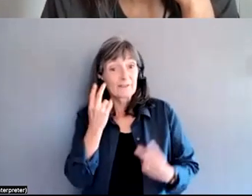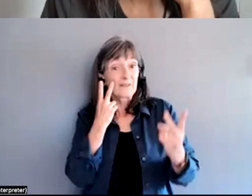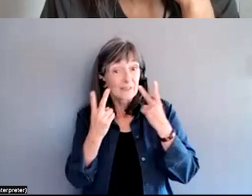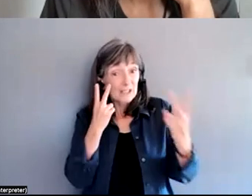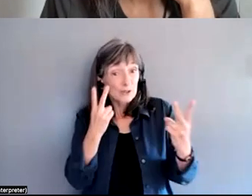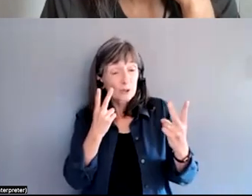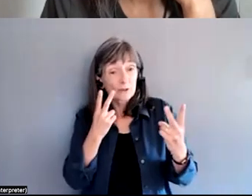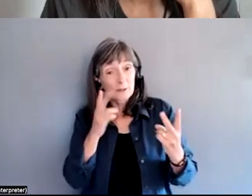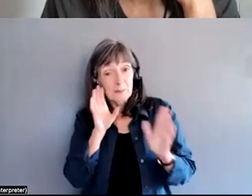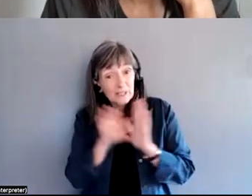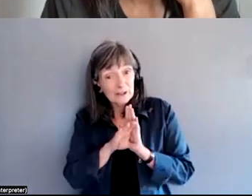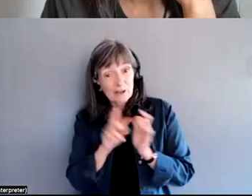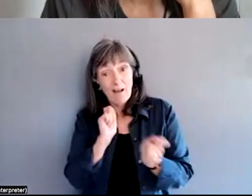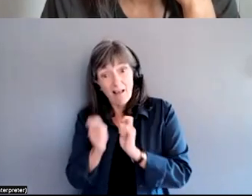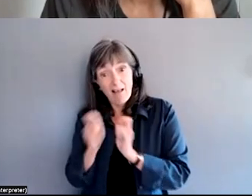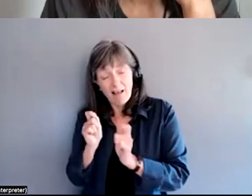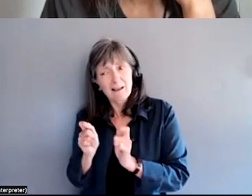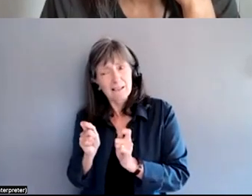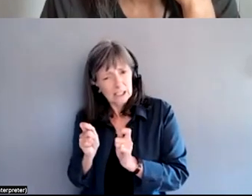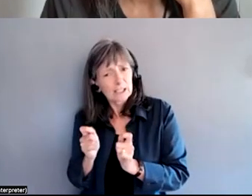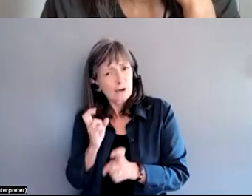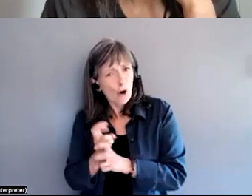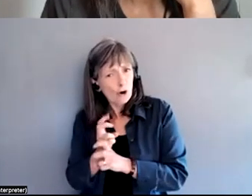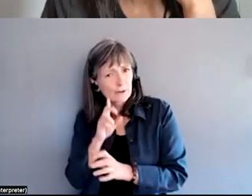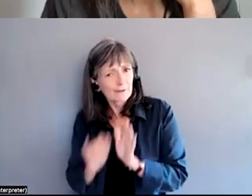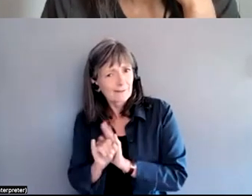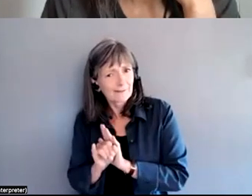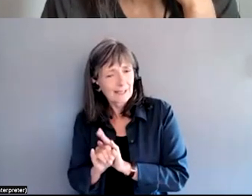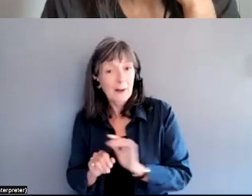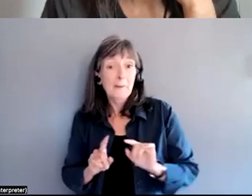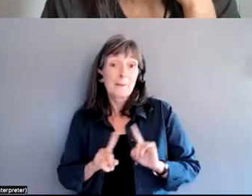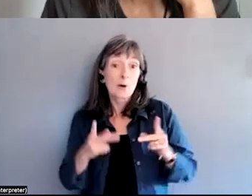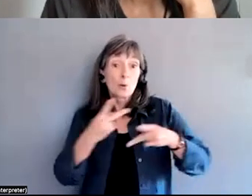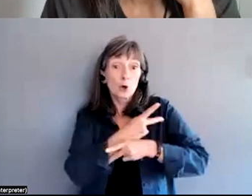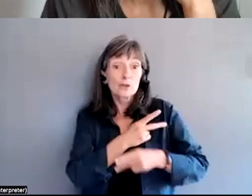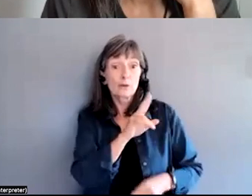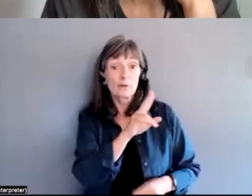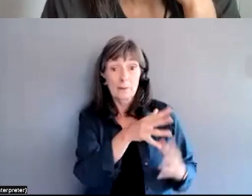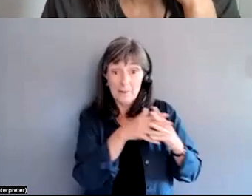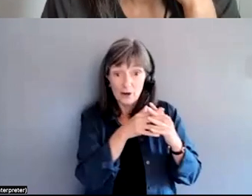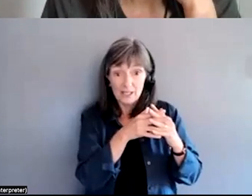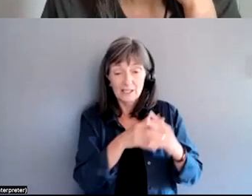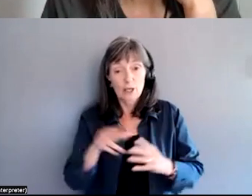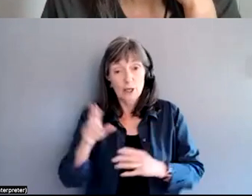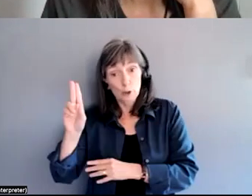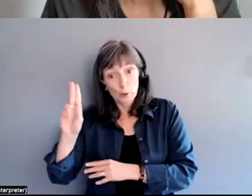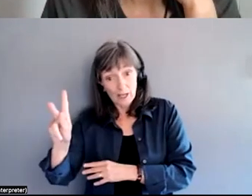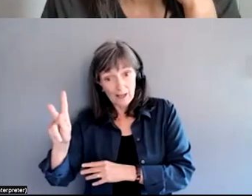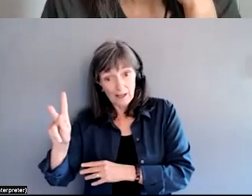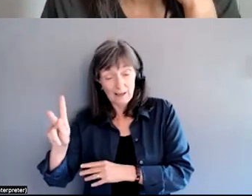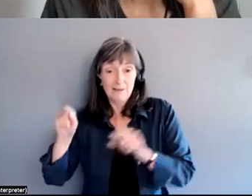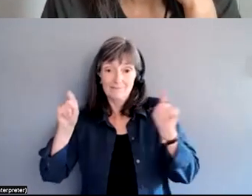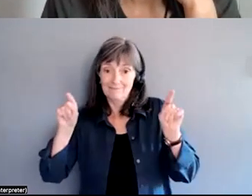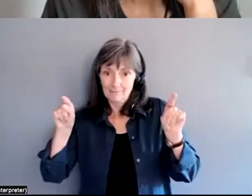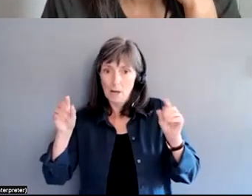it, it can be a problem. What's compounding that is that we have a US and UK market that spend a lot more money on